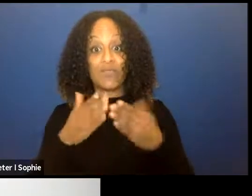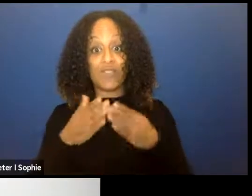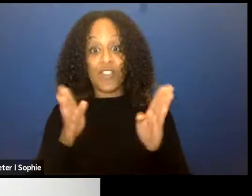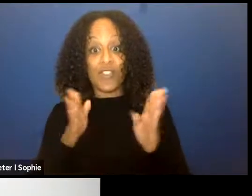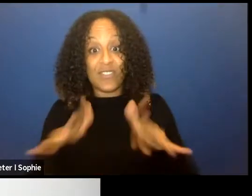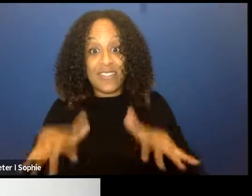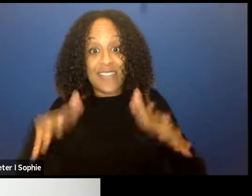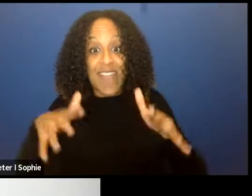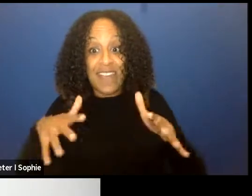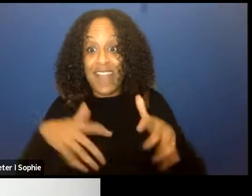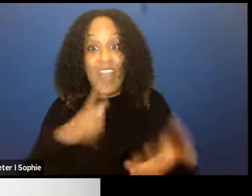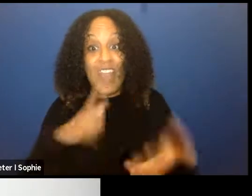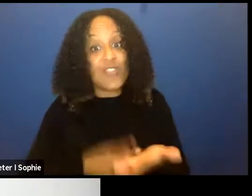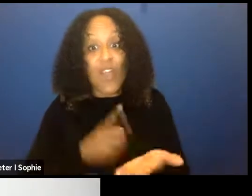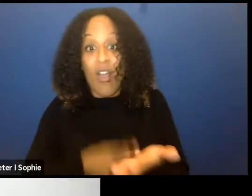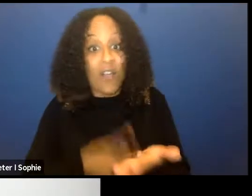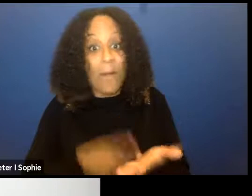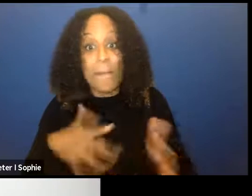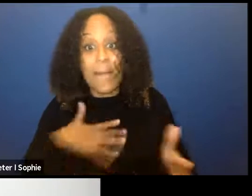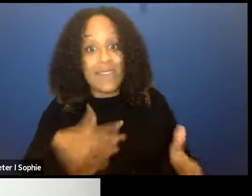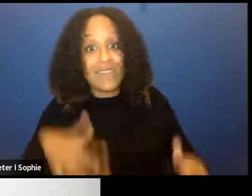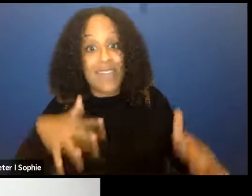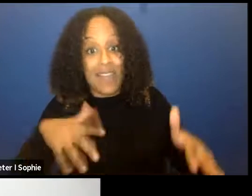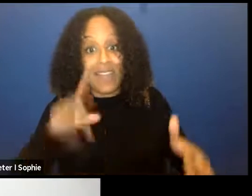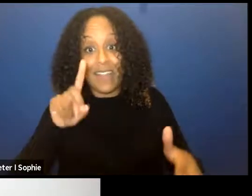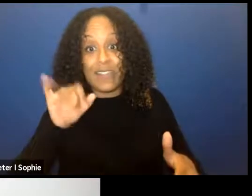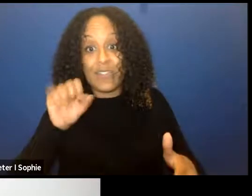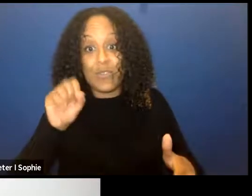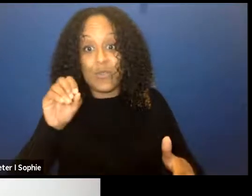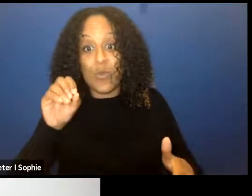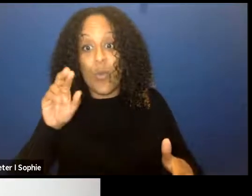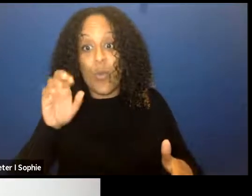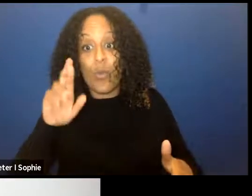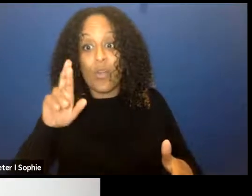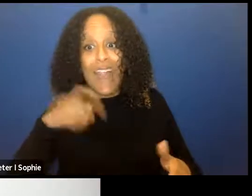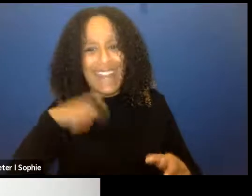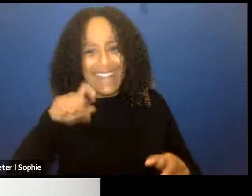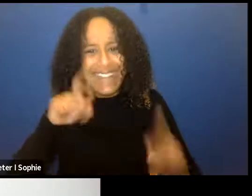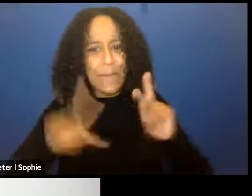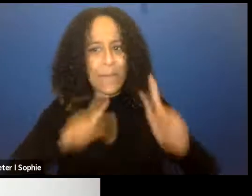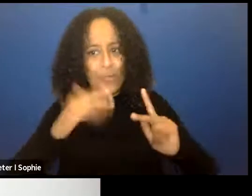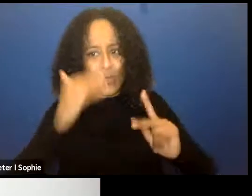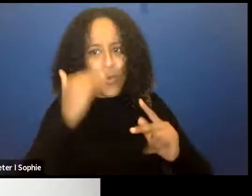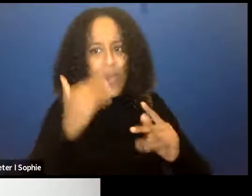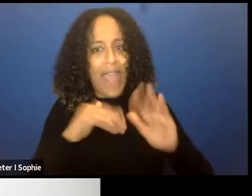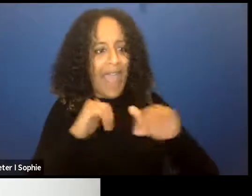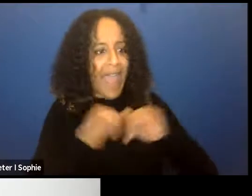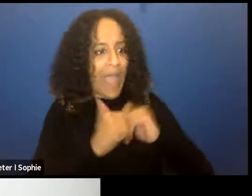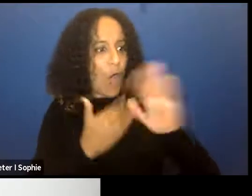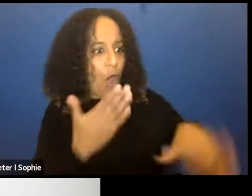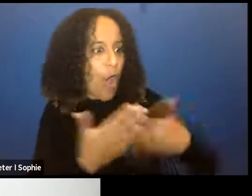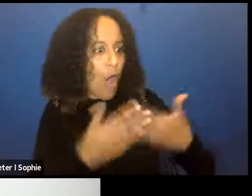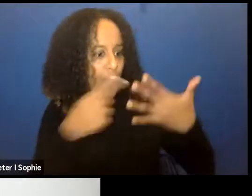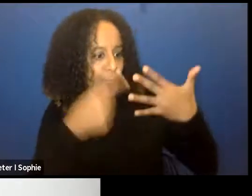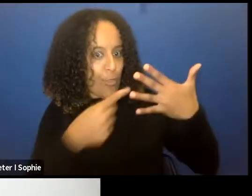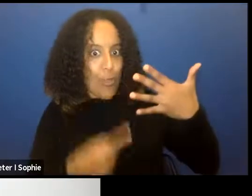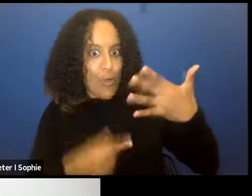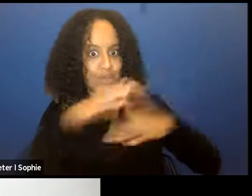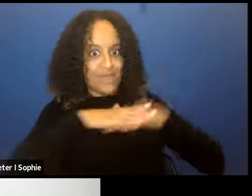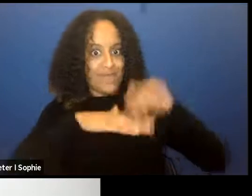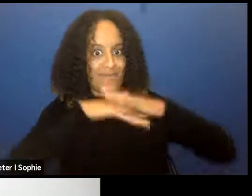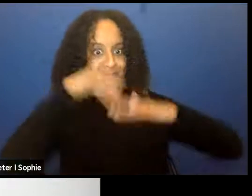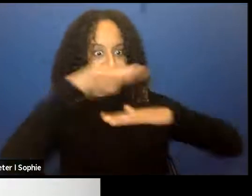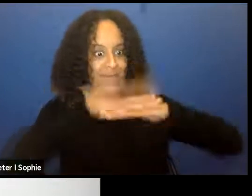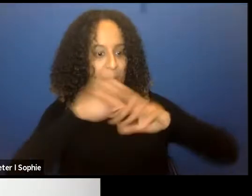disorder, and I talk about that a lot. And I need people to know who I am, how all of those parts of the